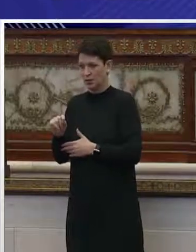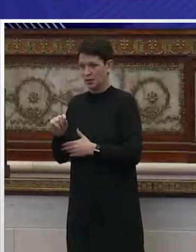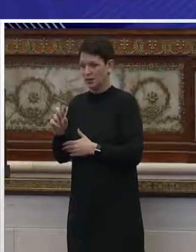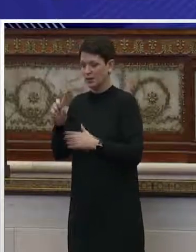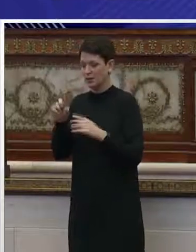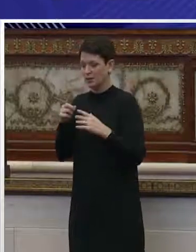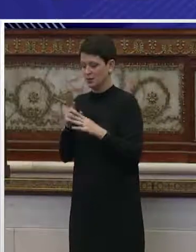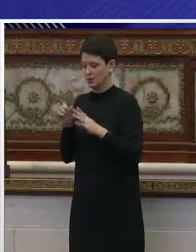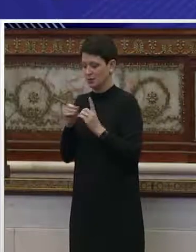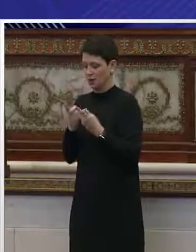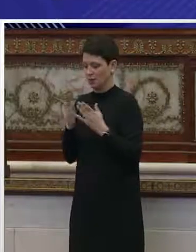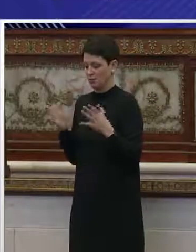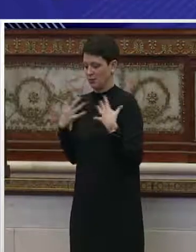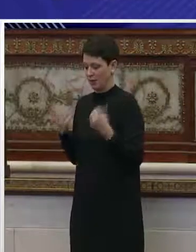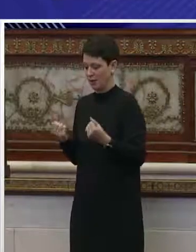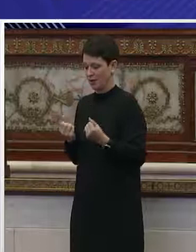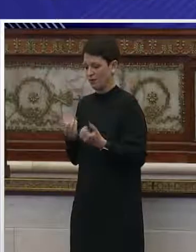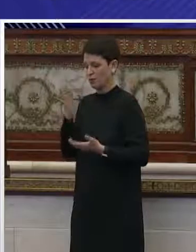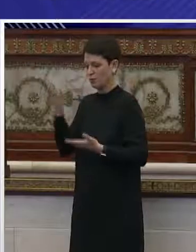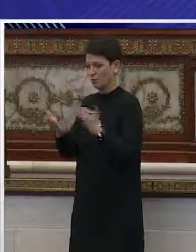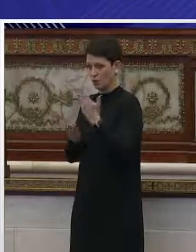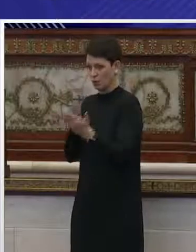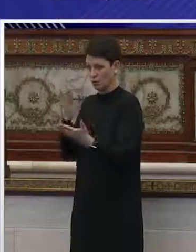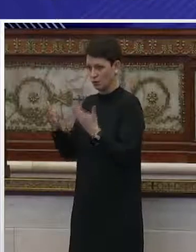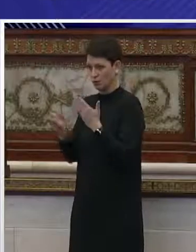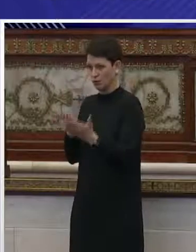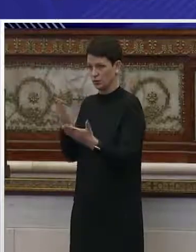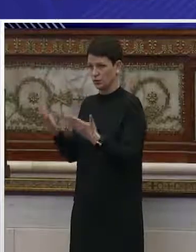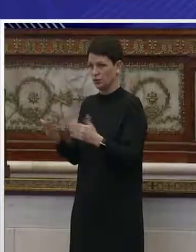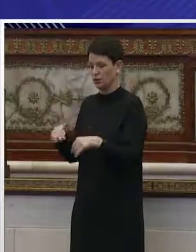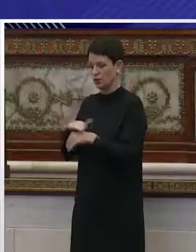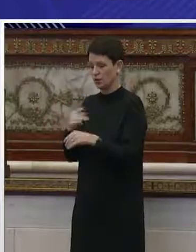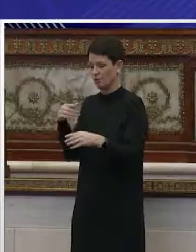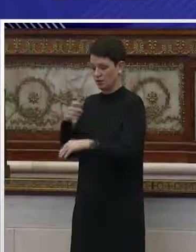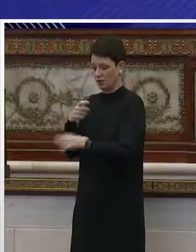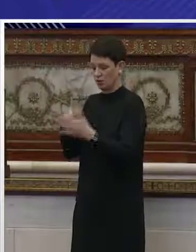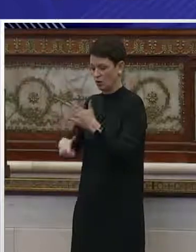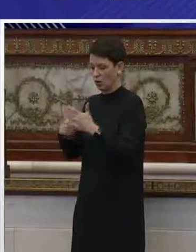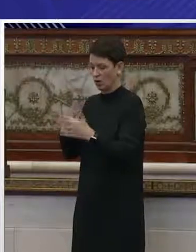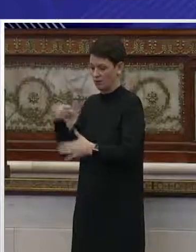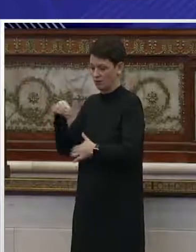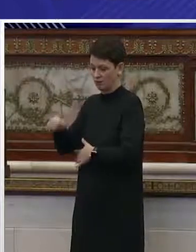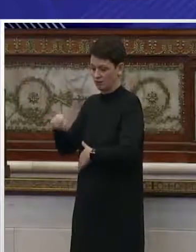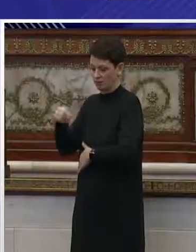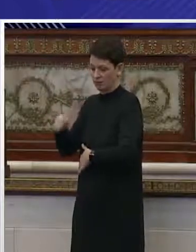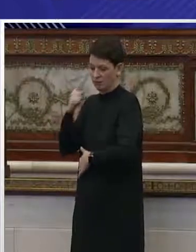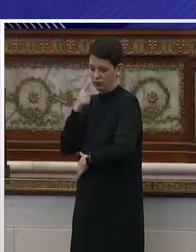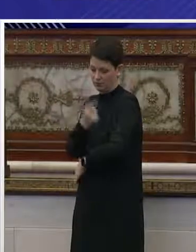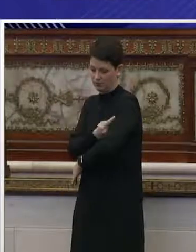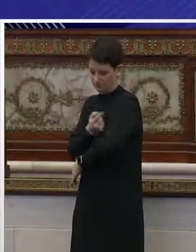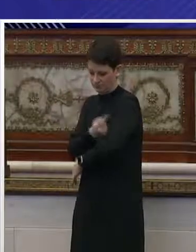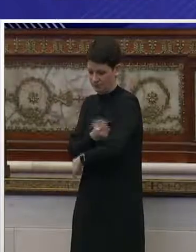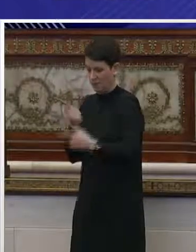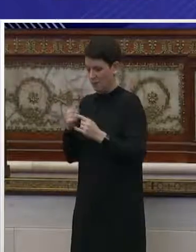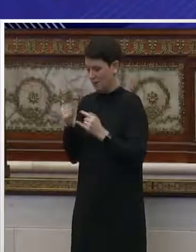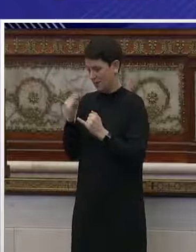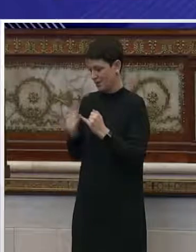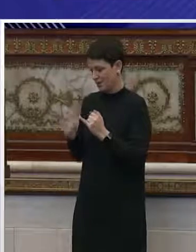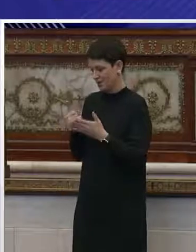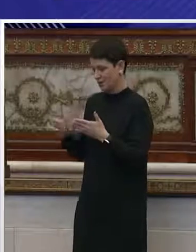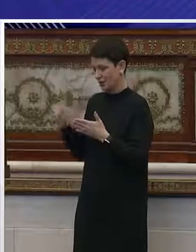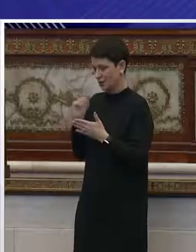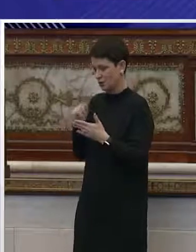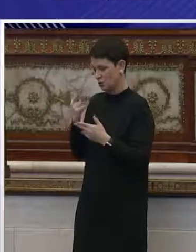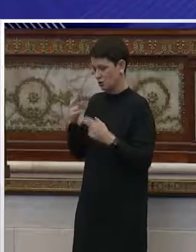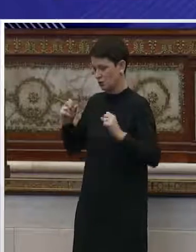issued a request for proposals for organizations interested in funding to cover the cost of administering COVID vaccines. Late last week, because of concerns that